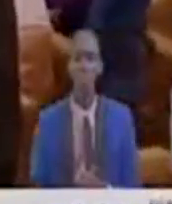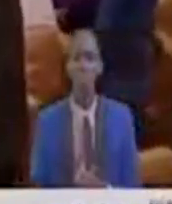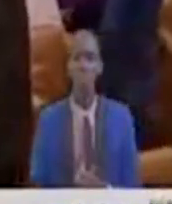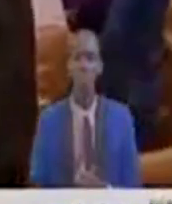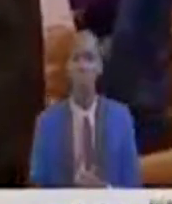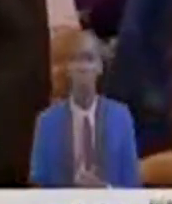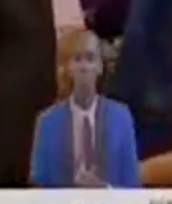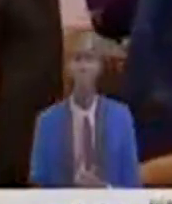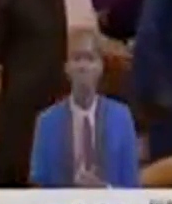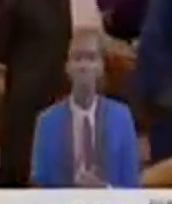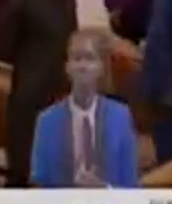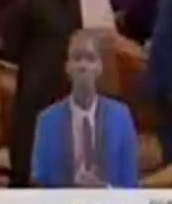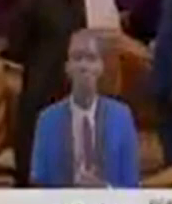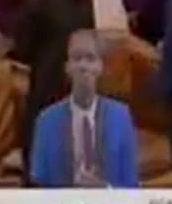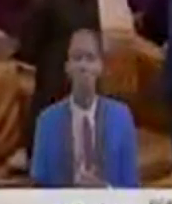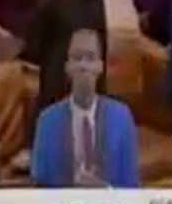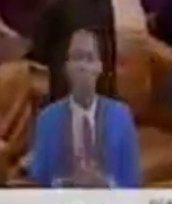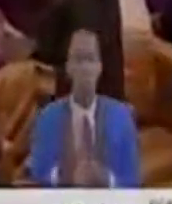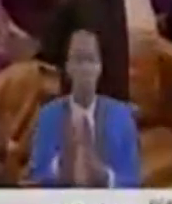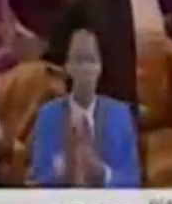Get all the grace you need.